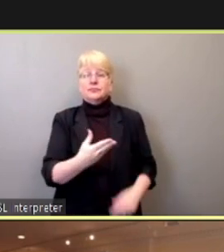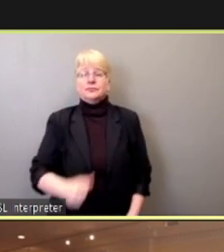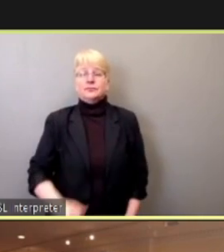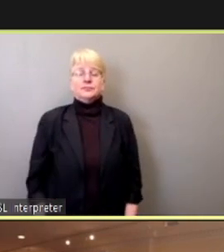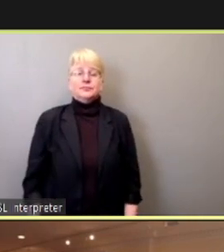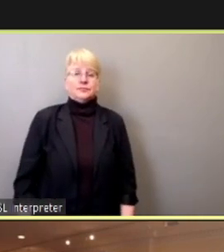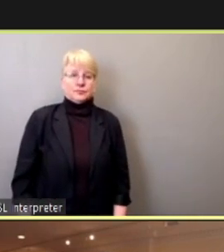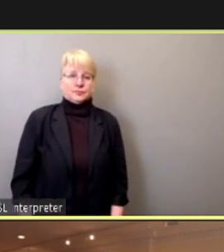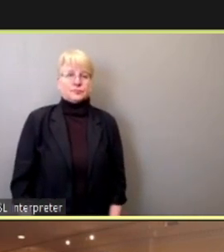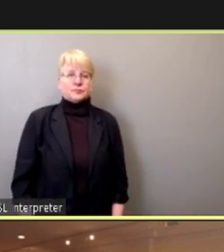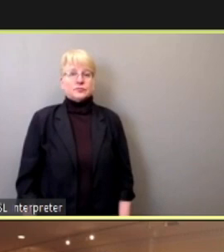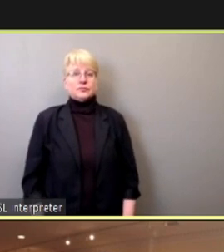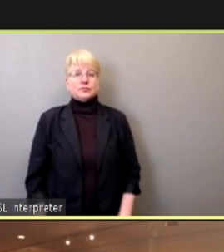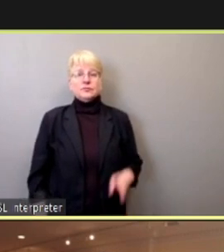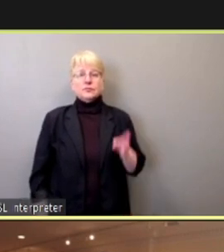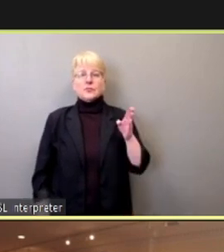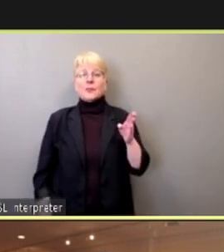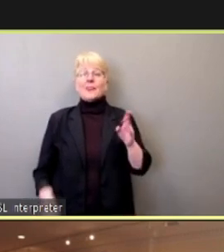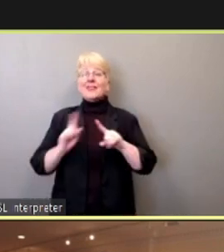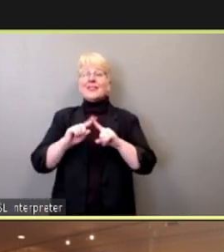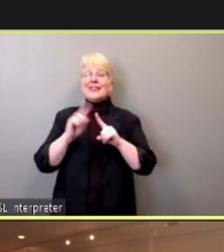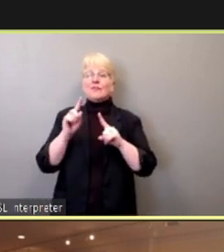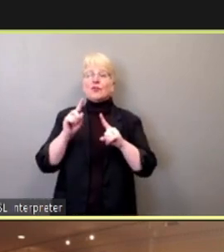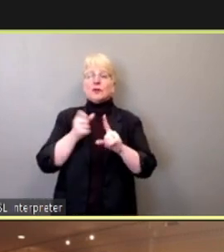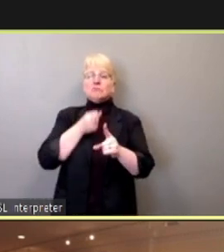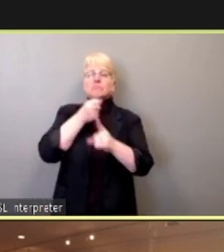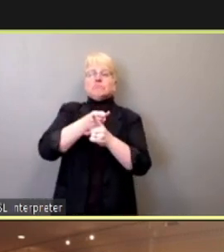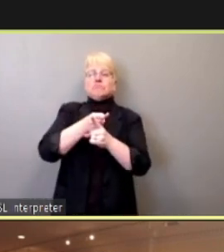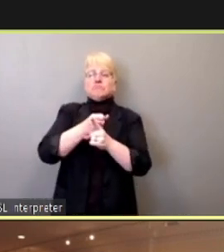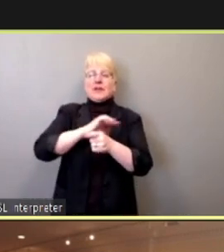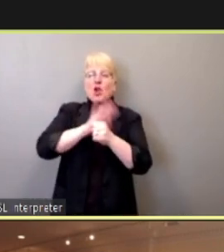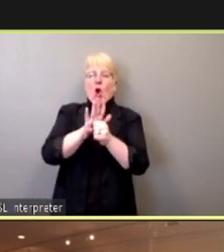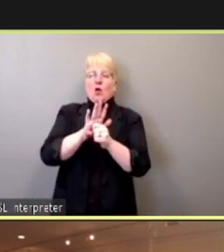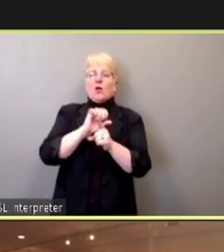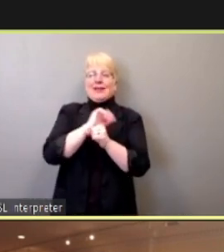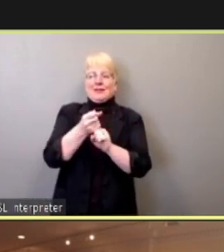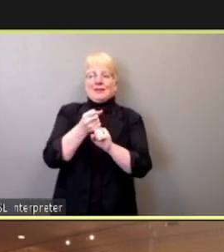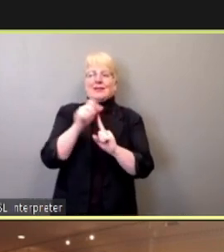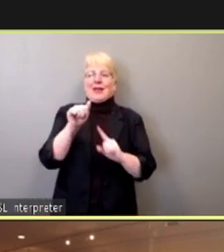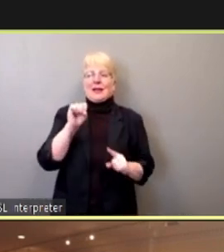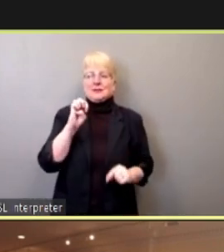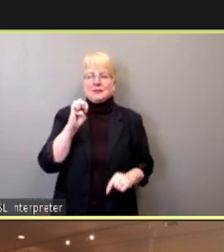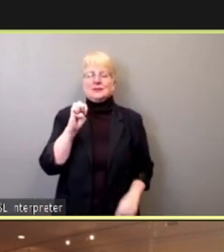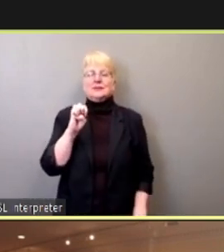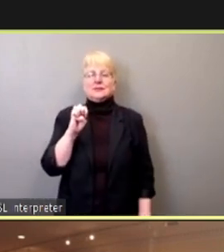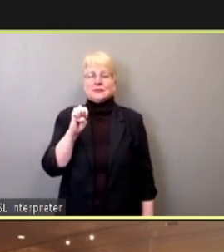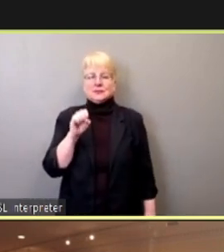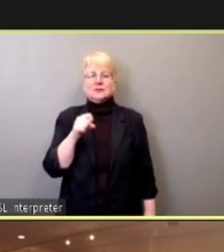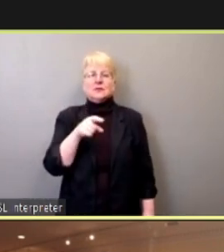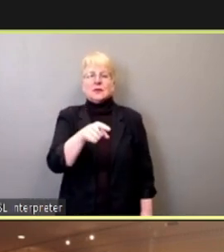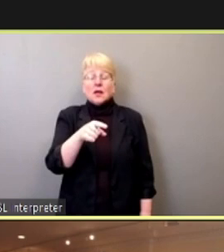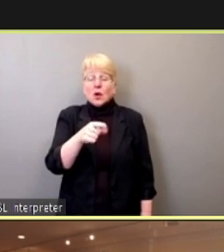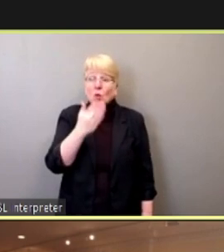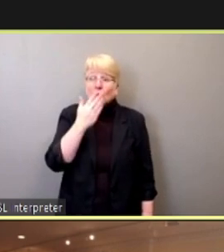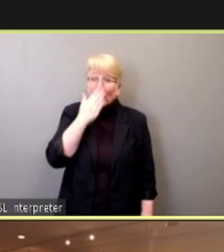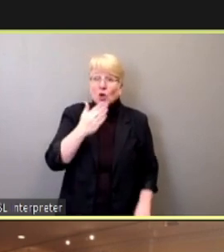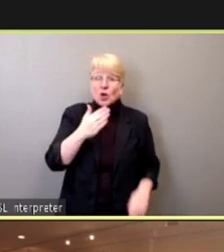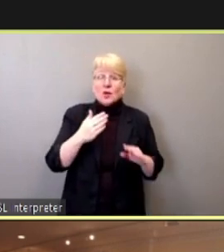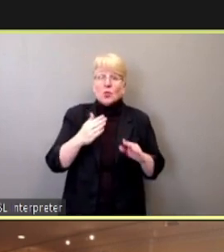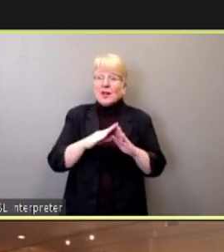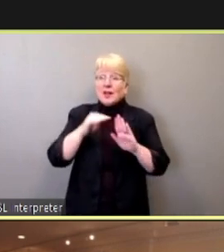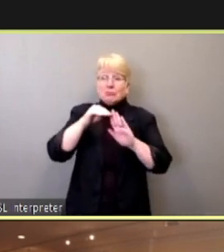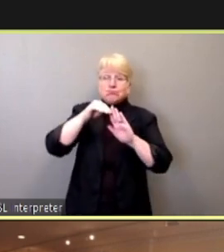These are our case curves. You can see we're doing great. We're on a really sharp downslope, and if